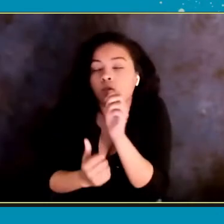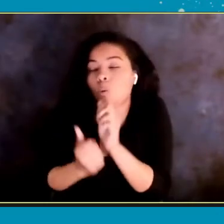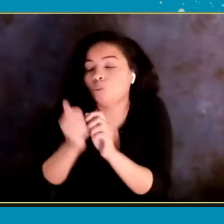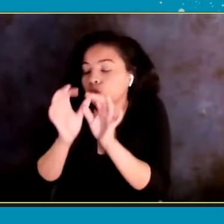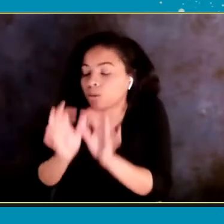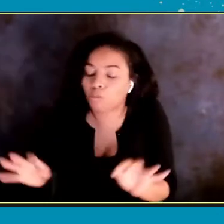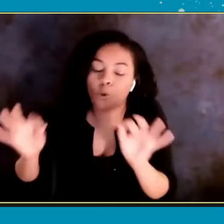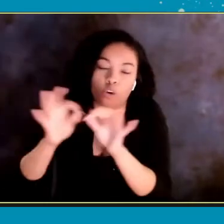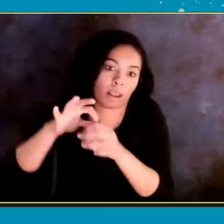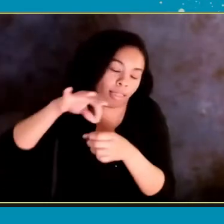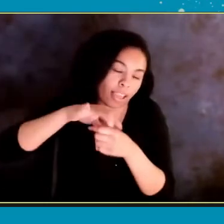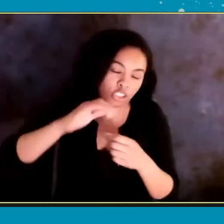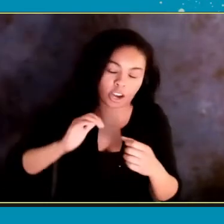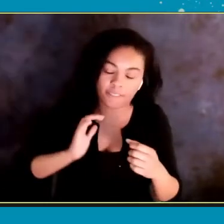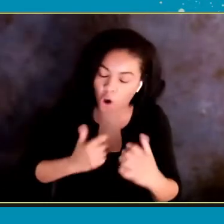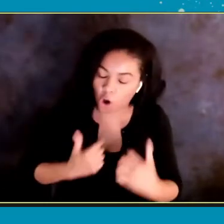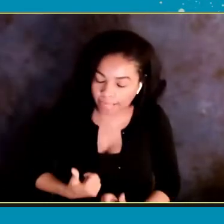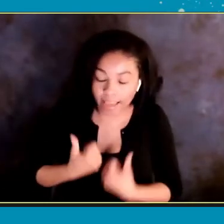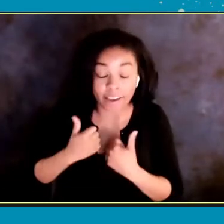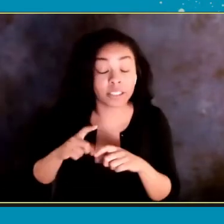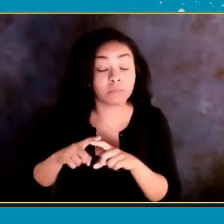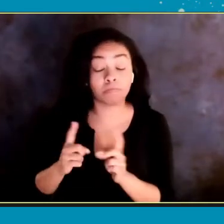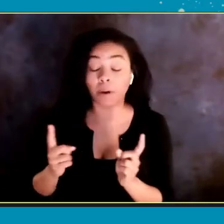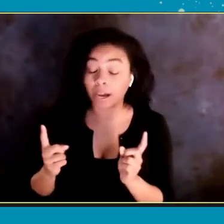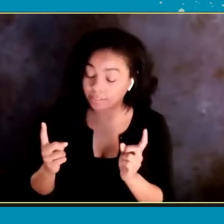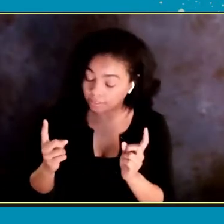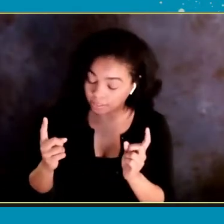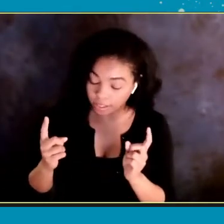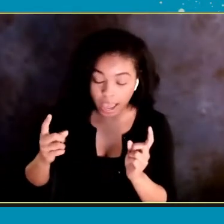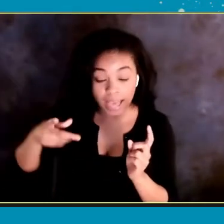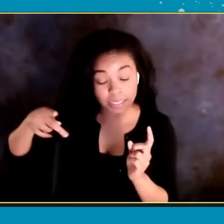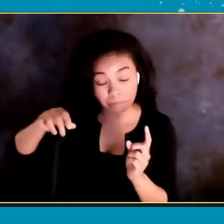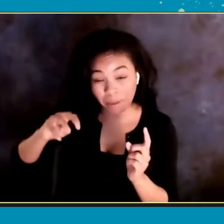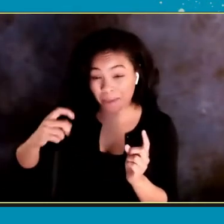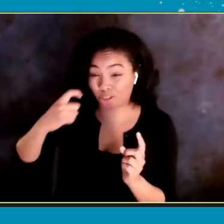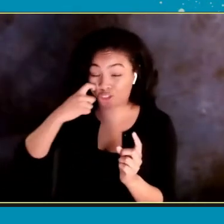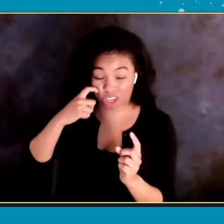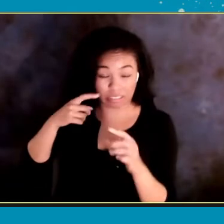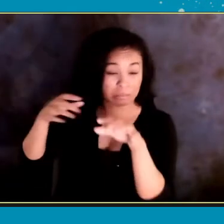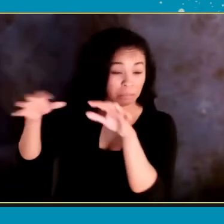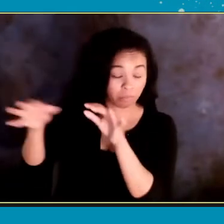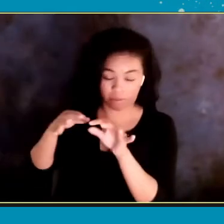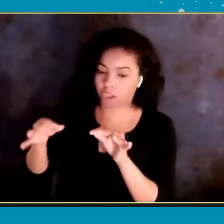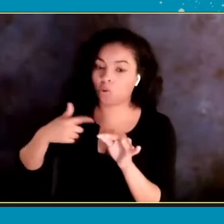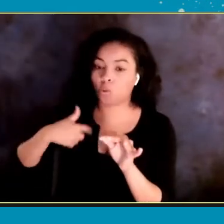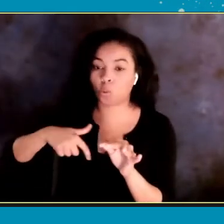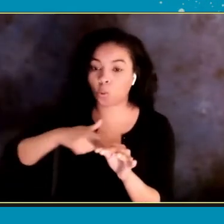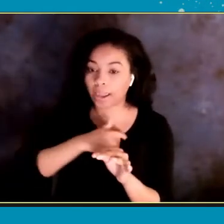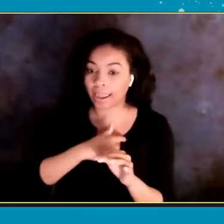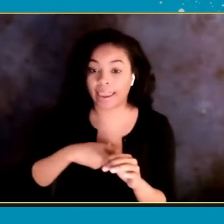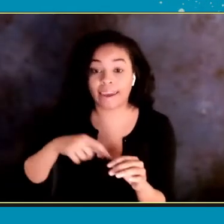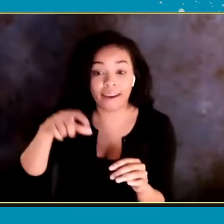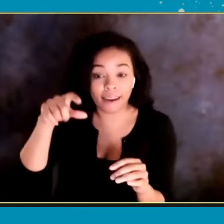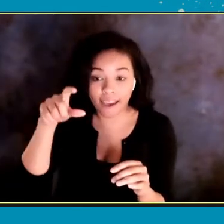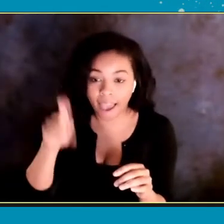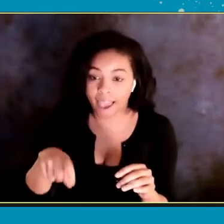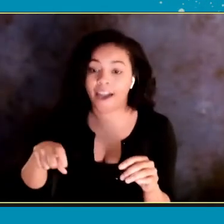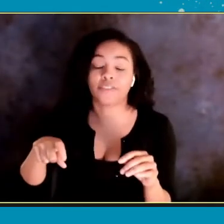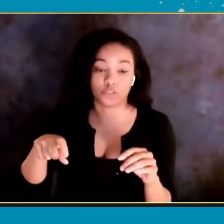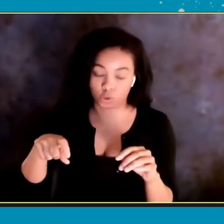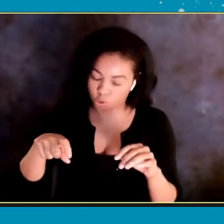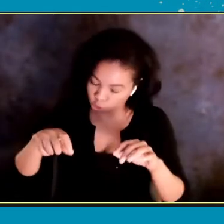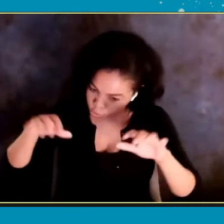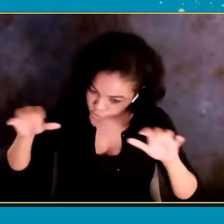this now, but we absolutely, as Pam just demonstrated to us, have to get this